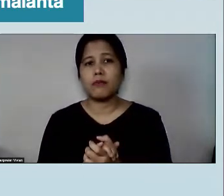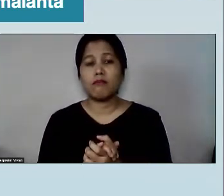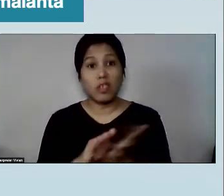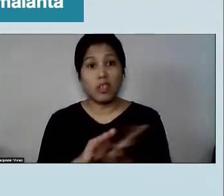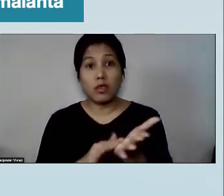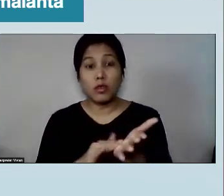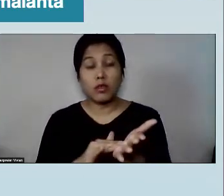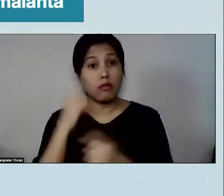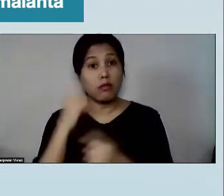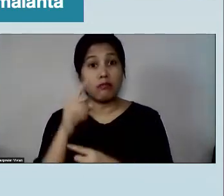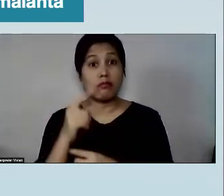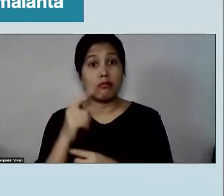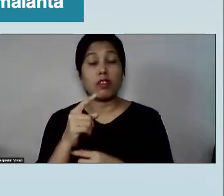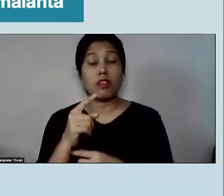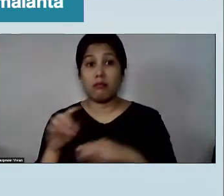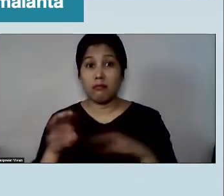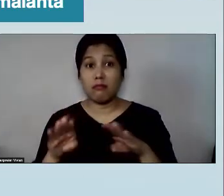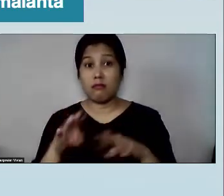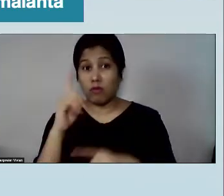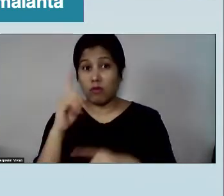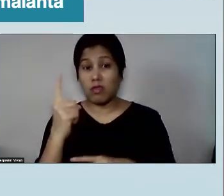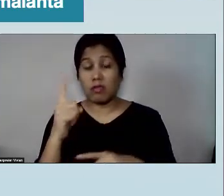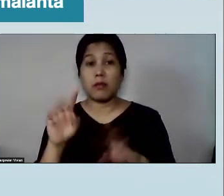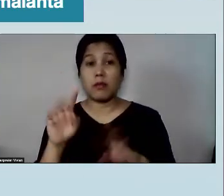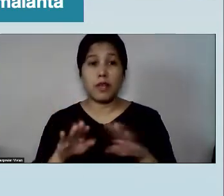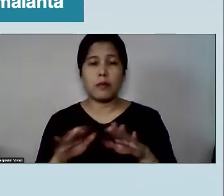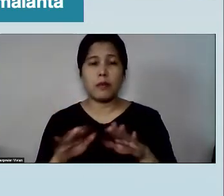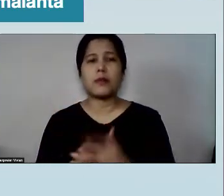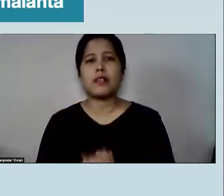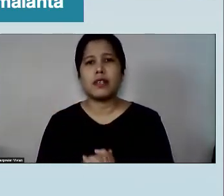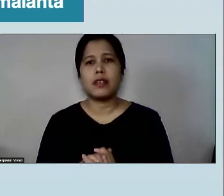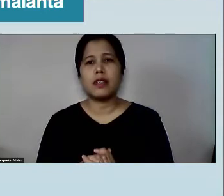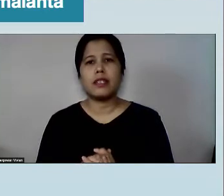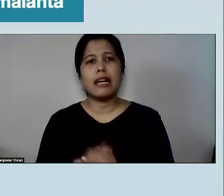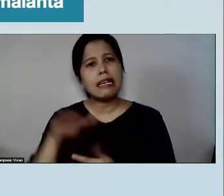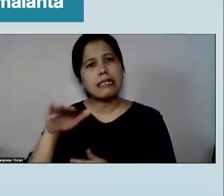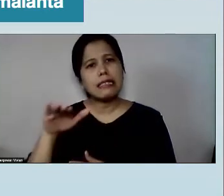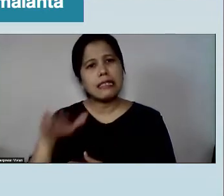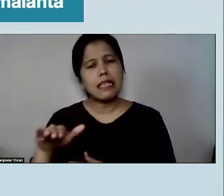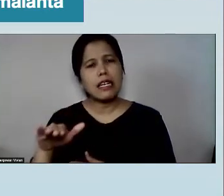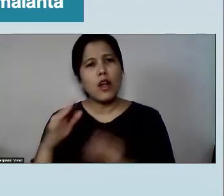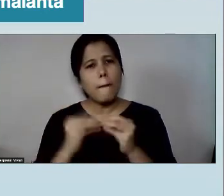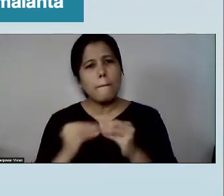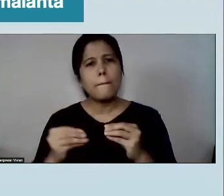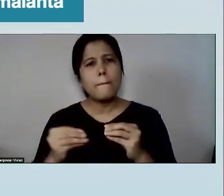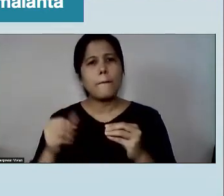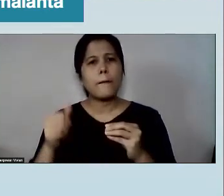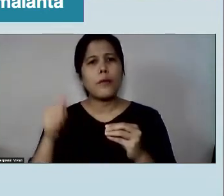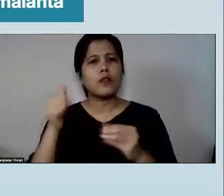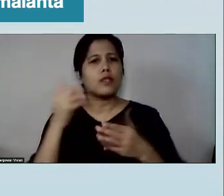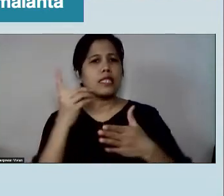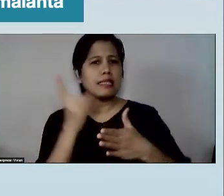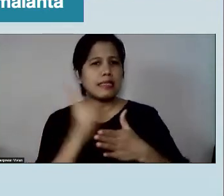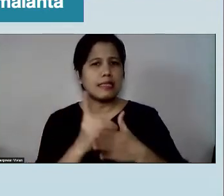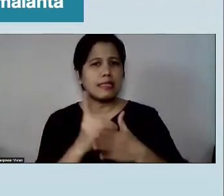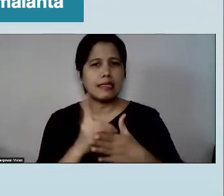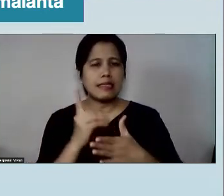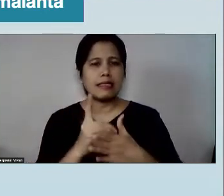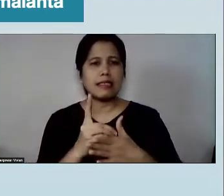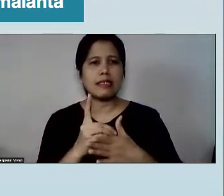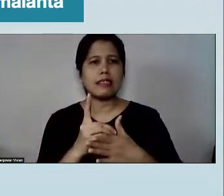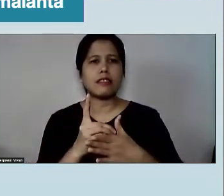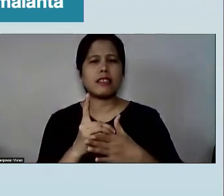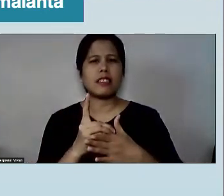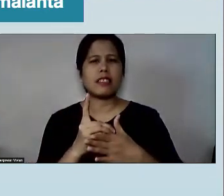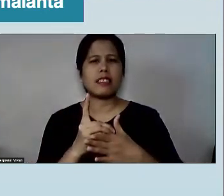anyone's behavior. But here I feel that the child who is most disturbed or creating